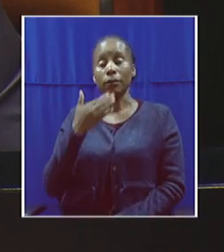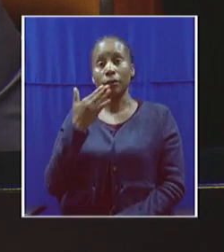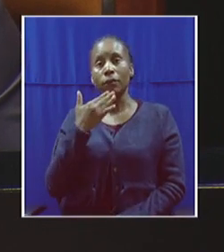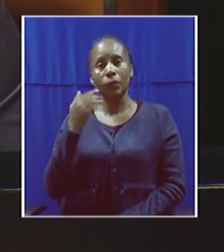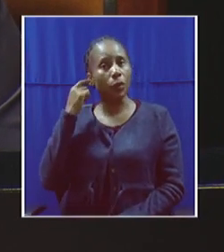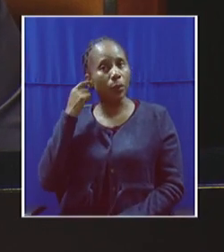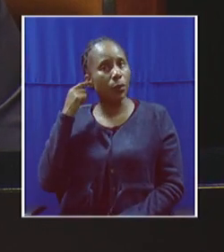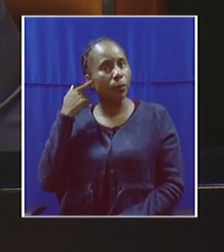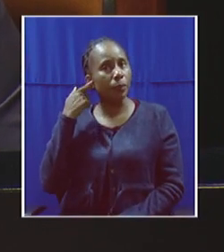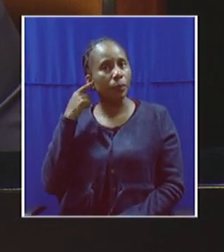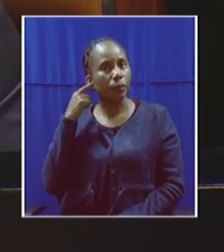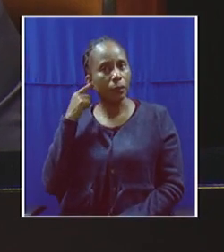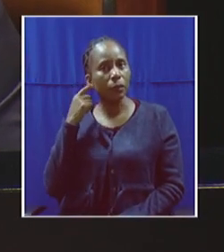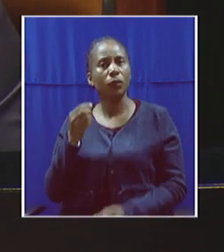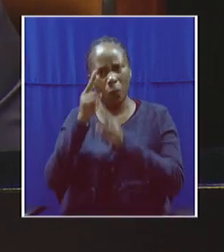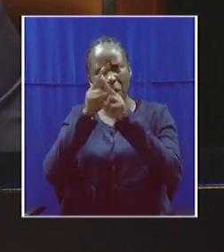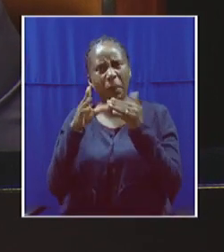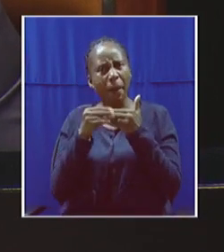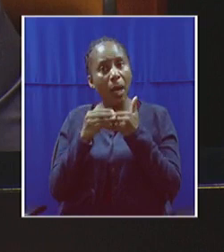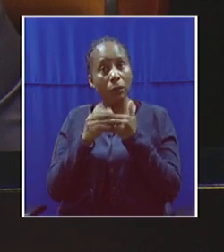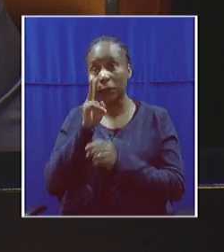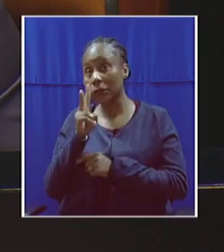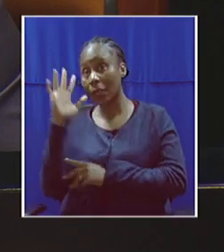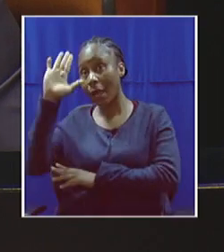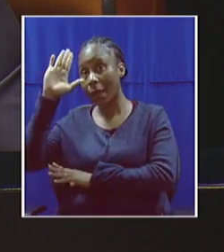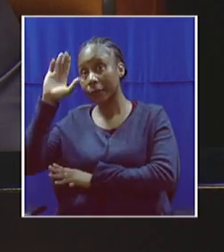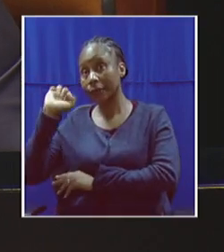taking honorable member see your